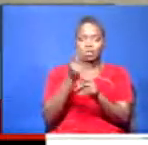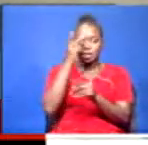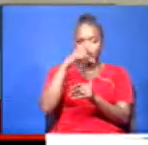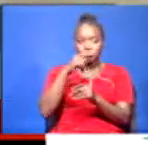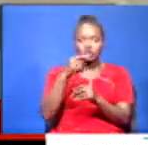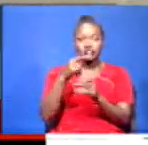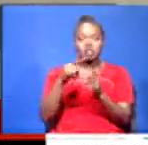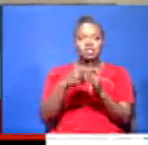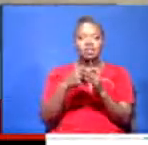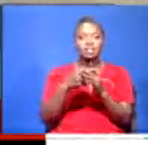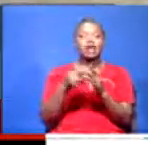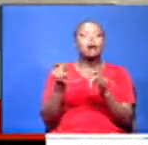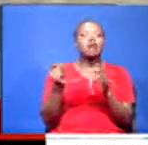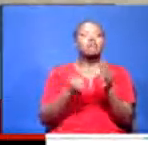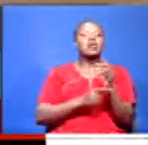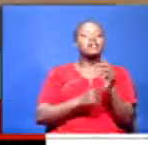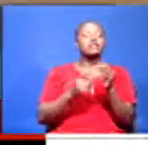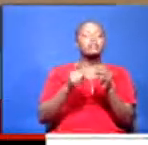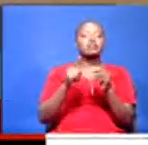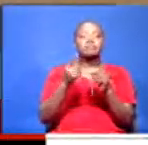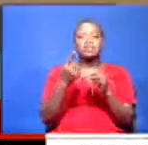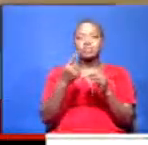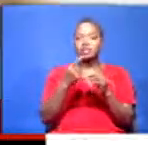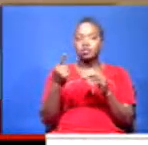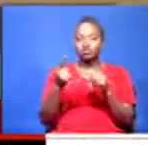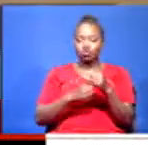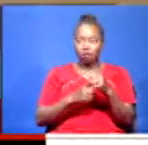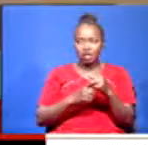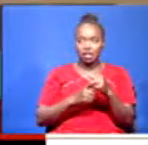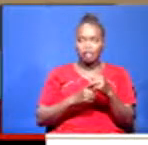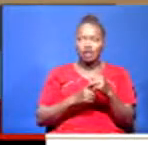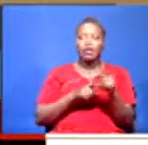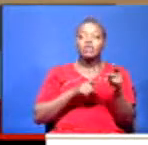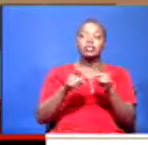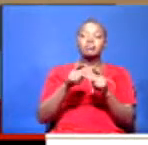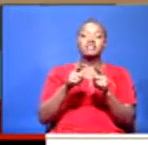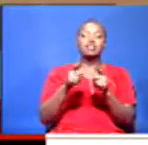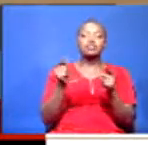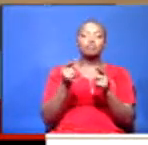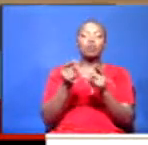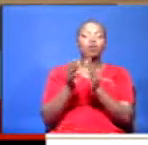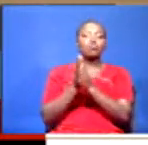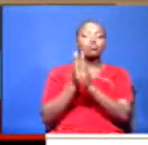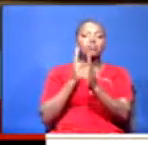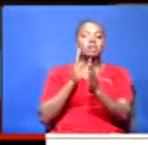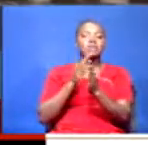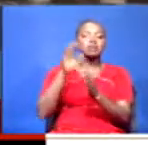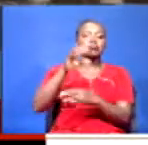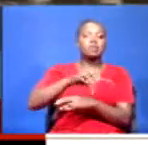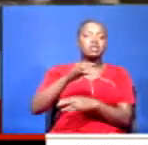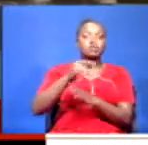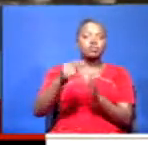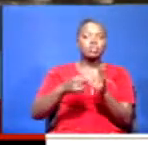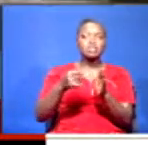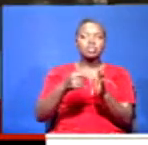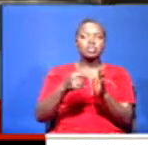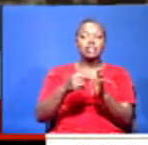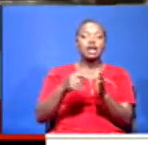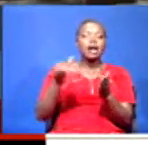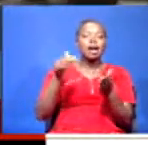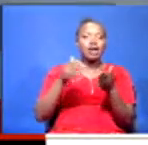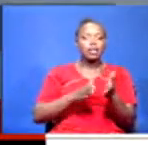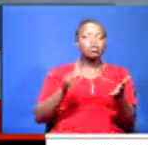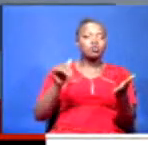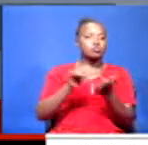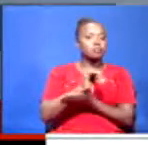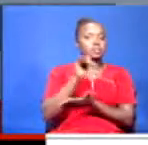on 1st of July reads that all types of used passenger minibuses used in the country's famous matatu industry will not be allowed to be